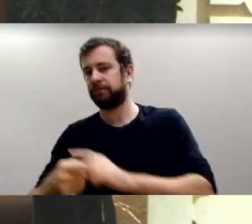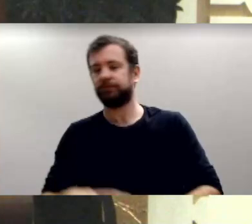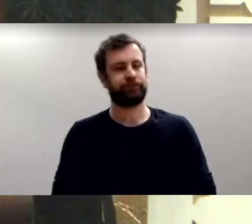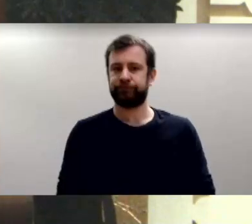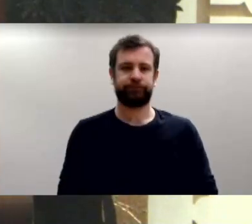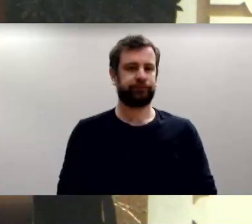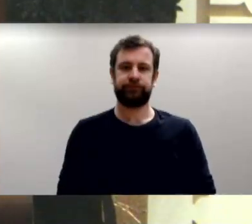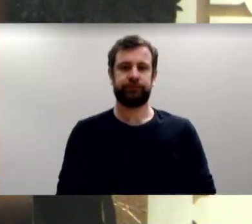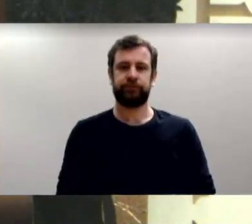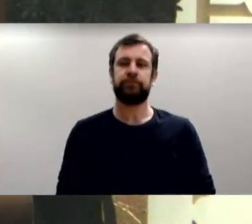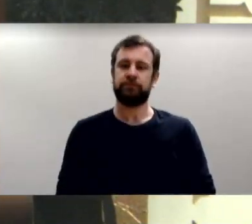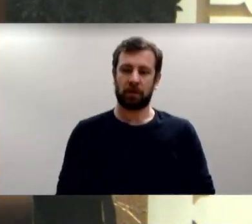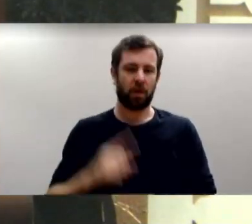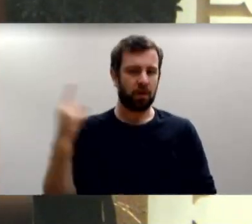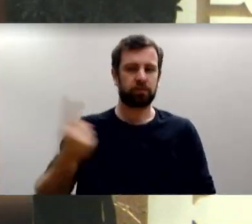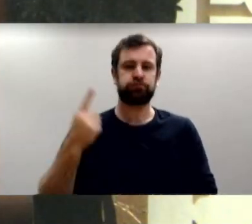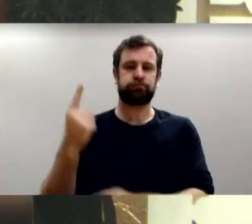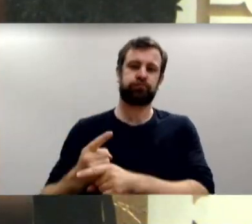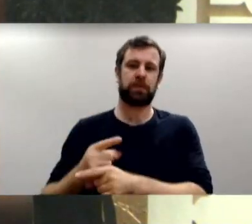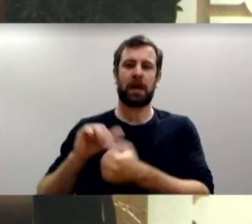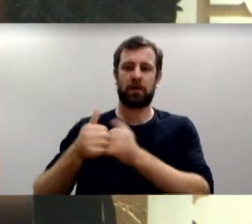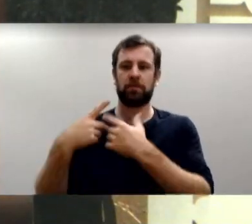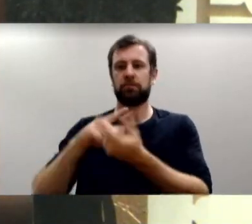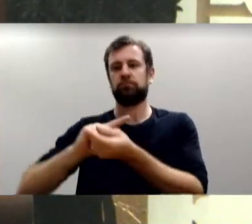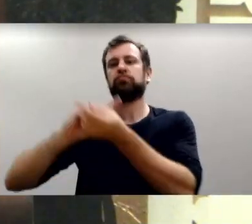Rasulullah sallallahu alayhi wa sallam. Salawat.